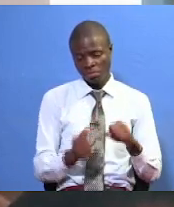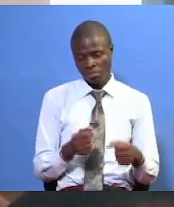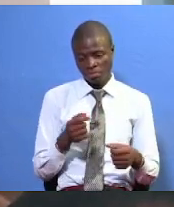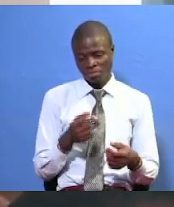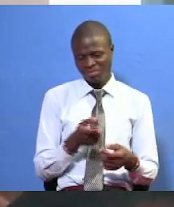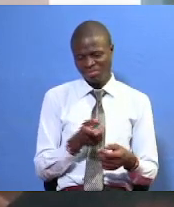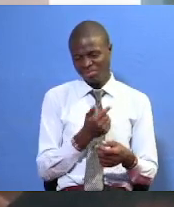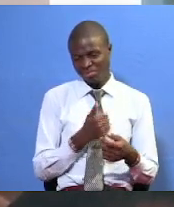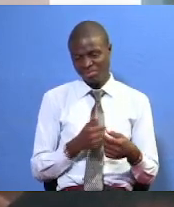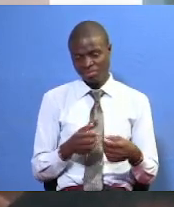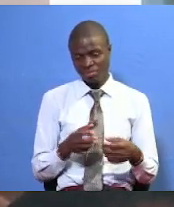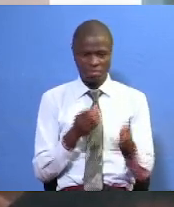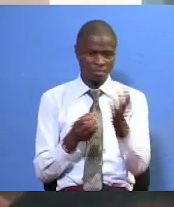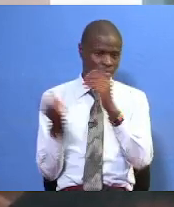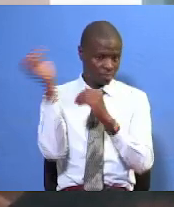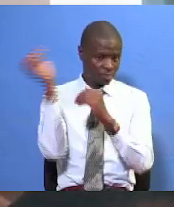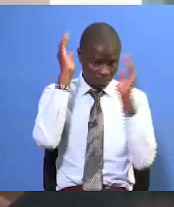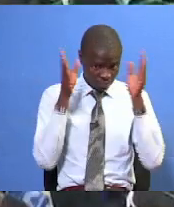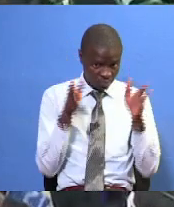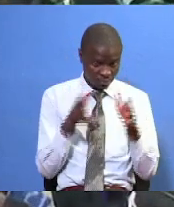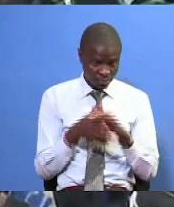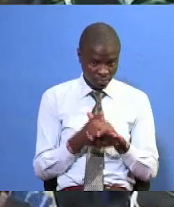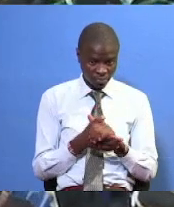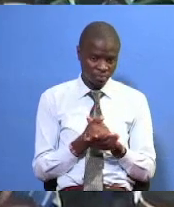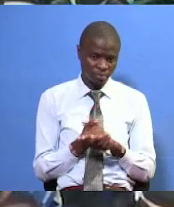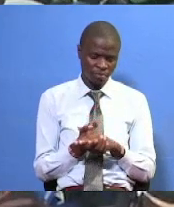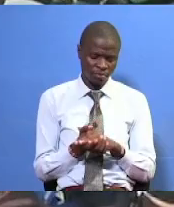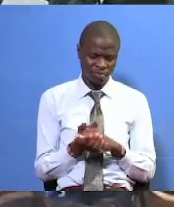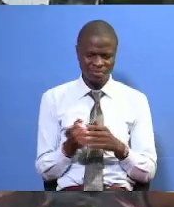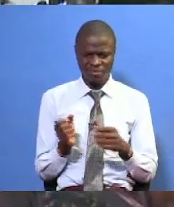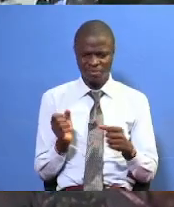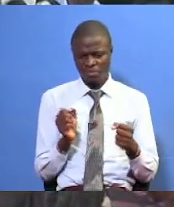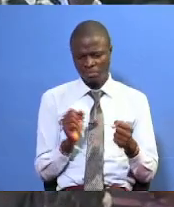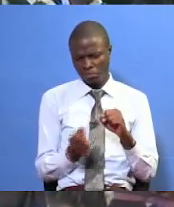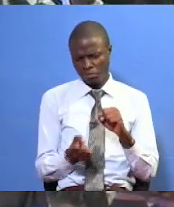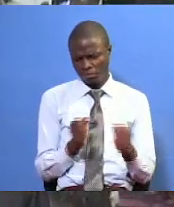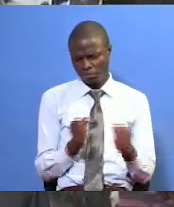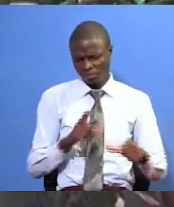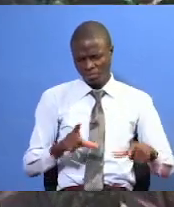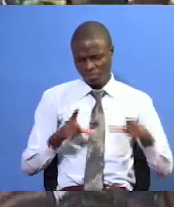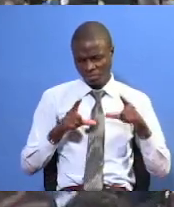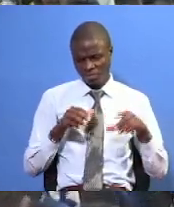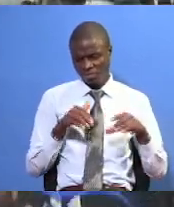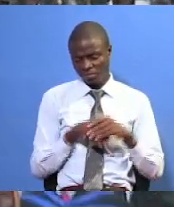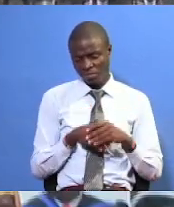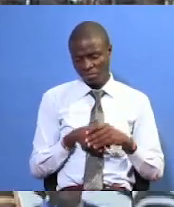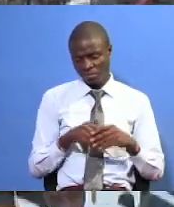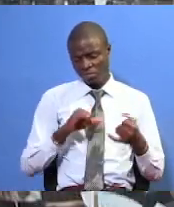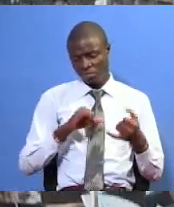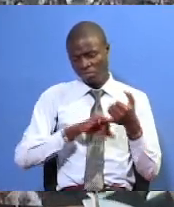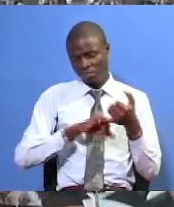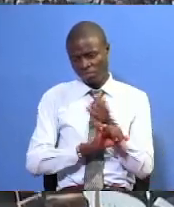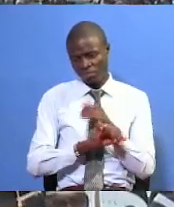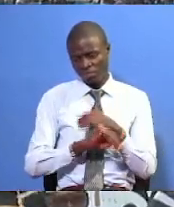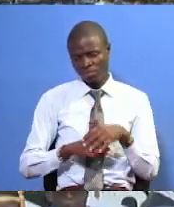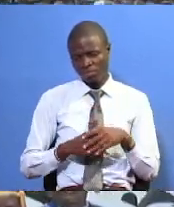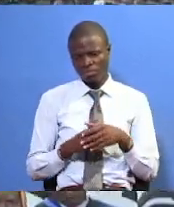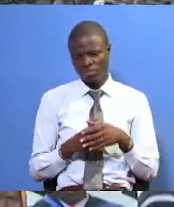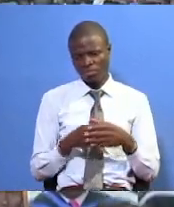graduates, as you leap into whatever engagements of life, I urge you to commit your